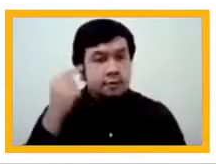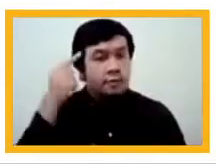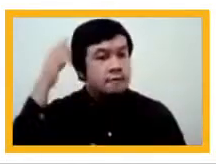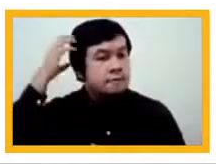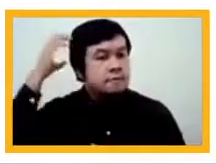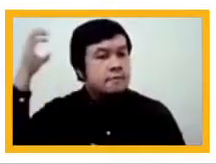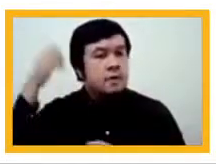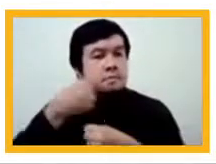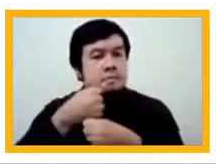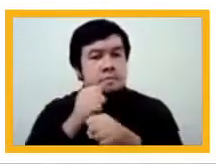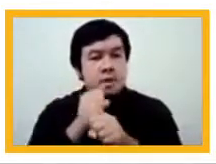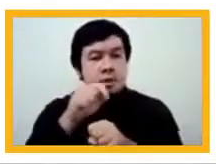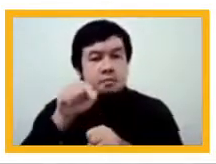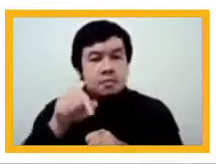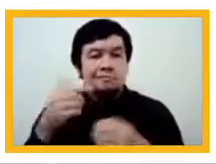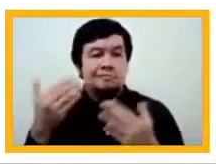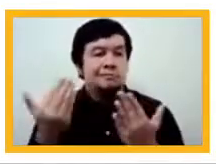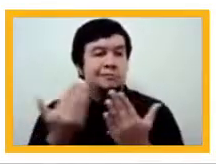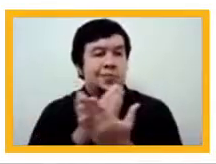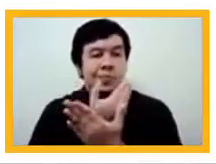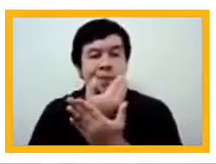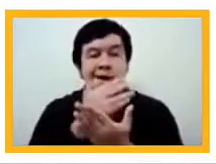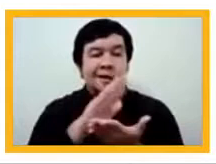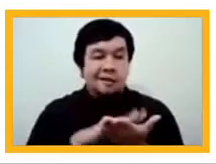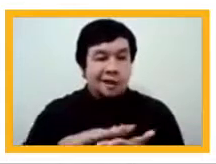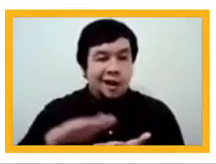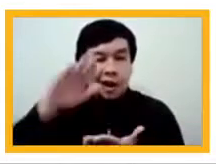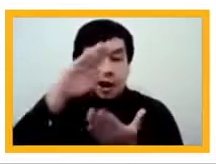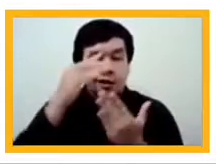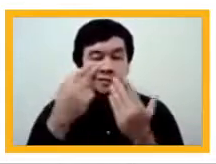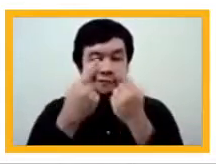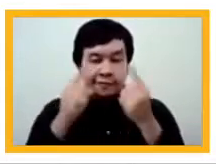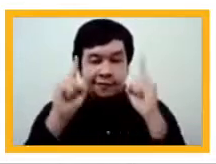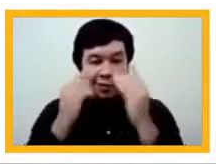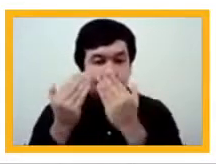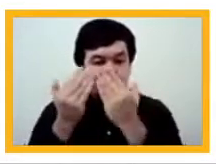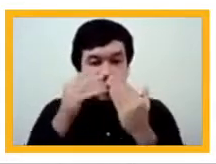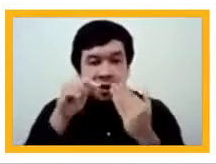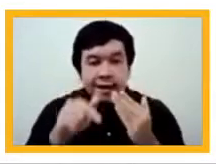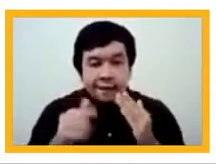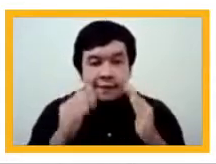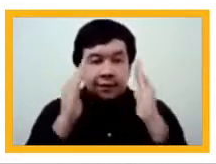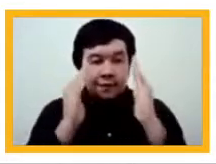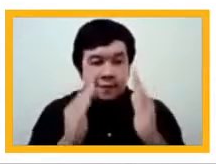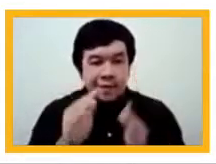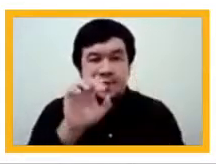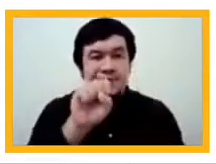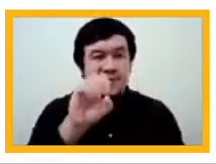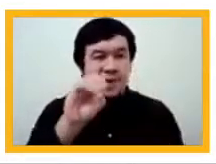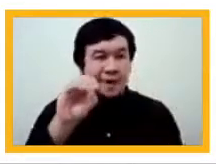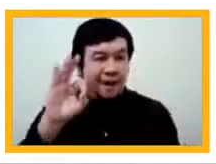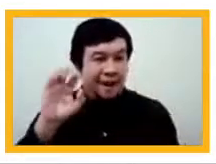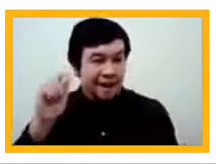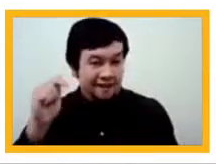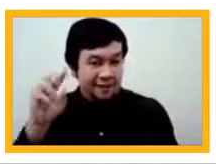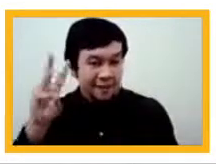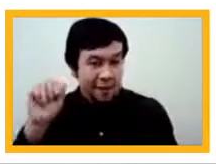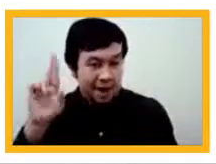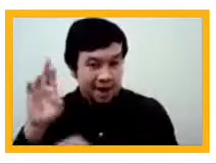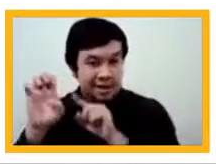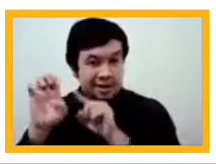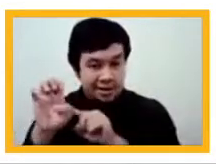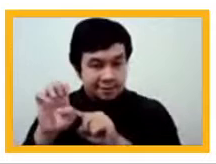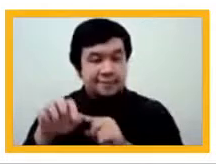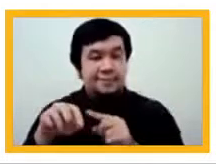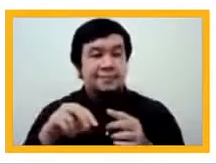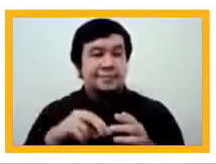of software. So half of the university found a college of software